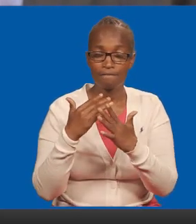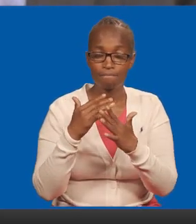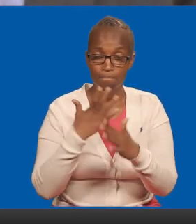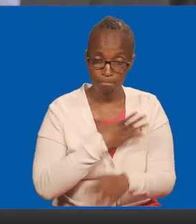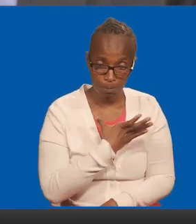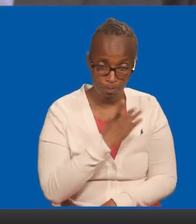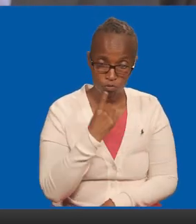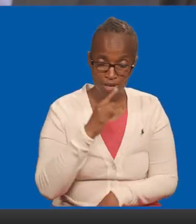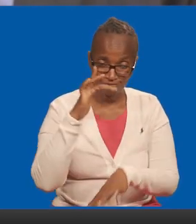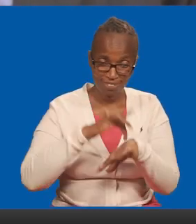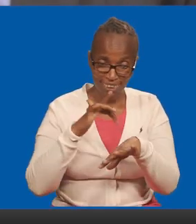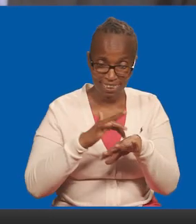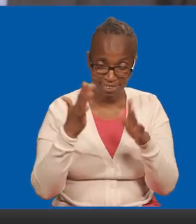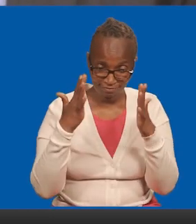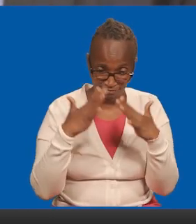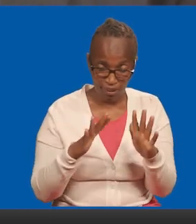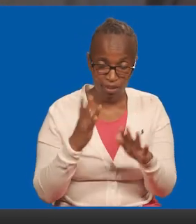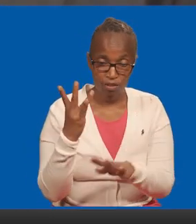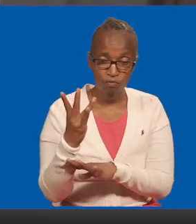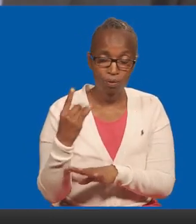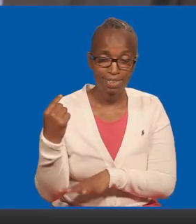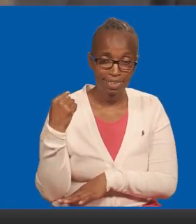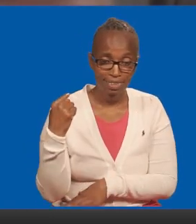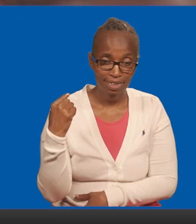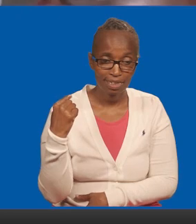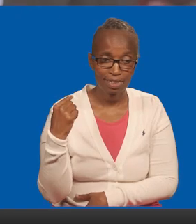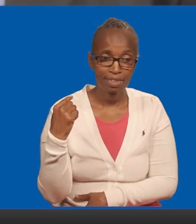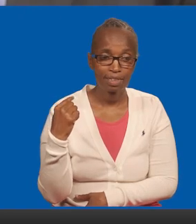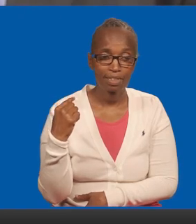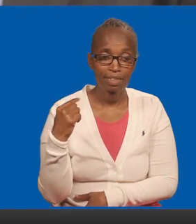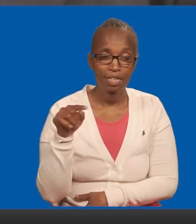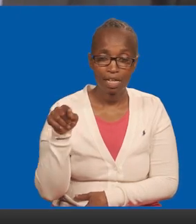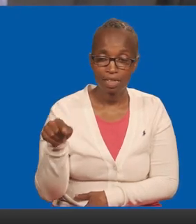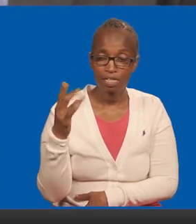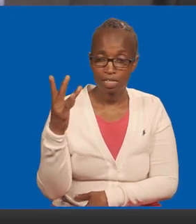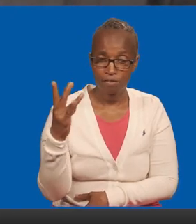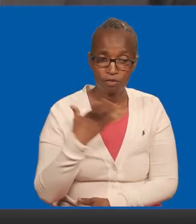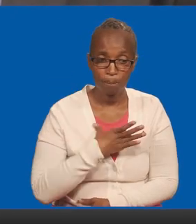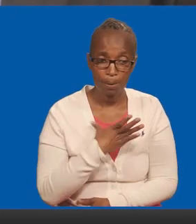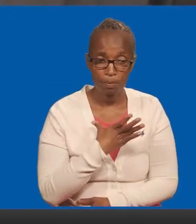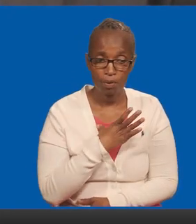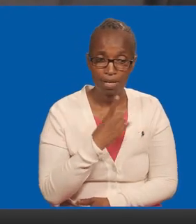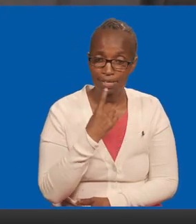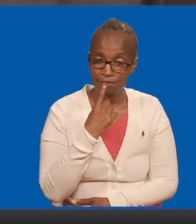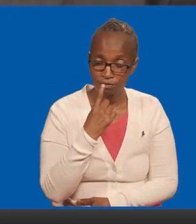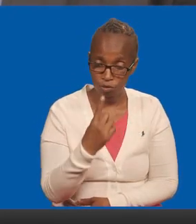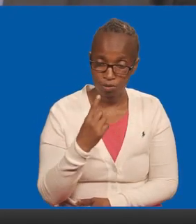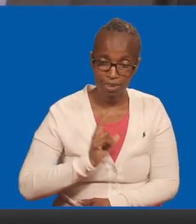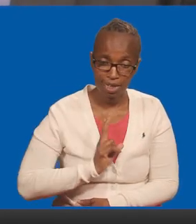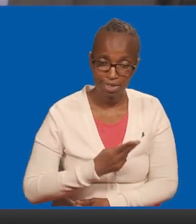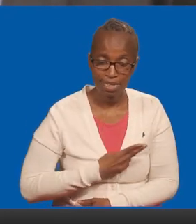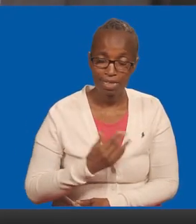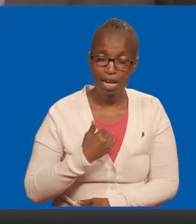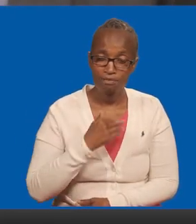yesterday. And these ones, they have already invaded private land. Lots of acres, and we